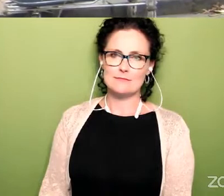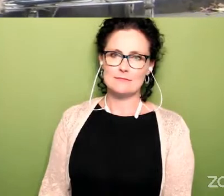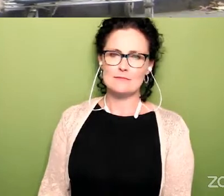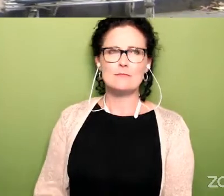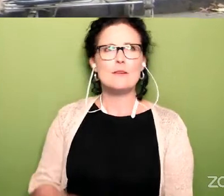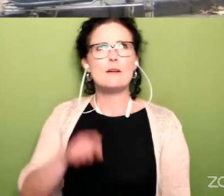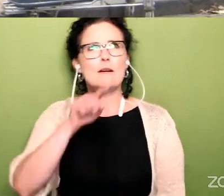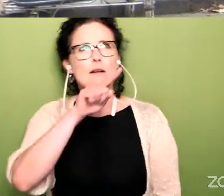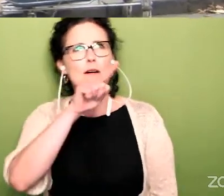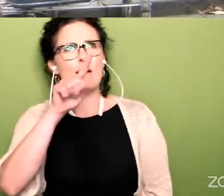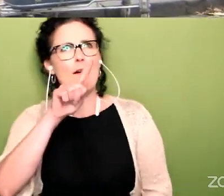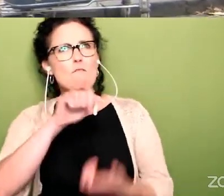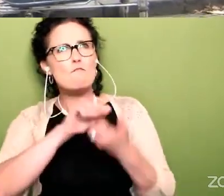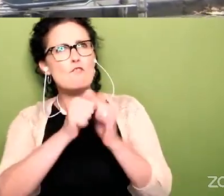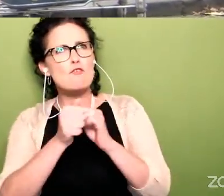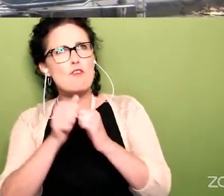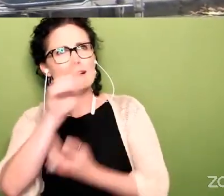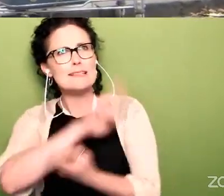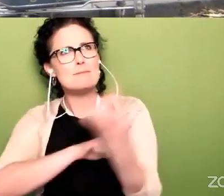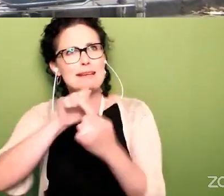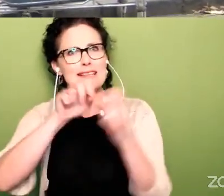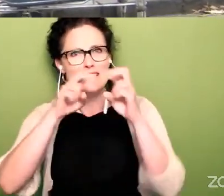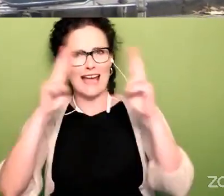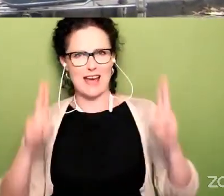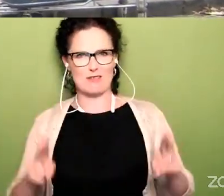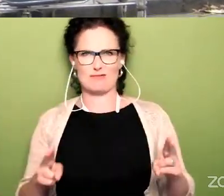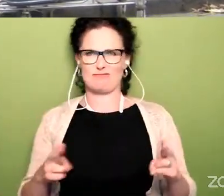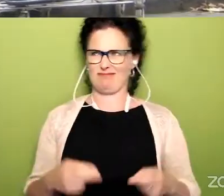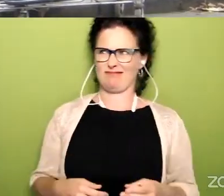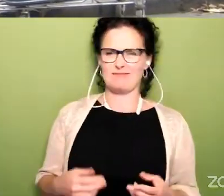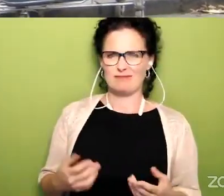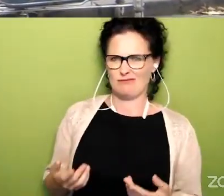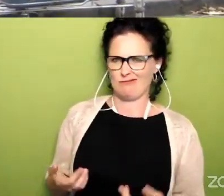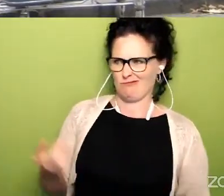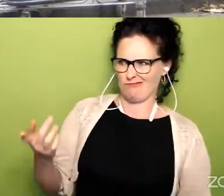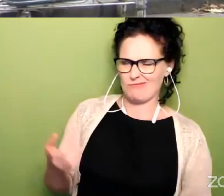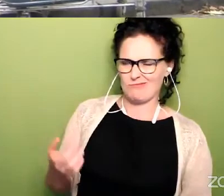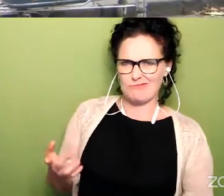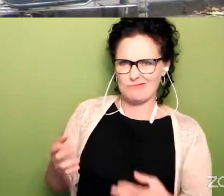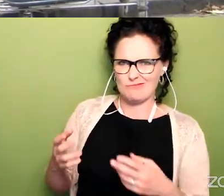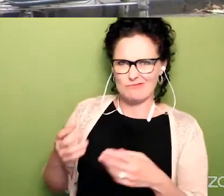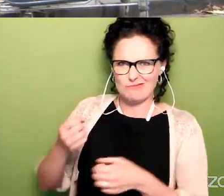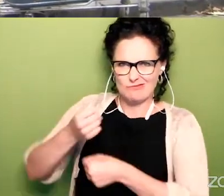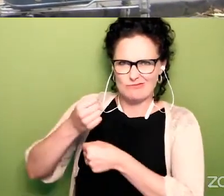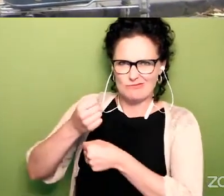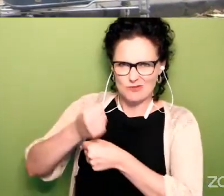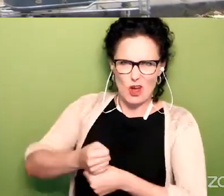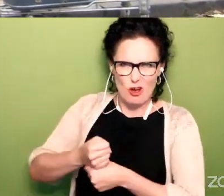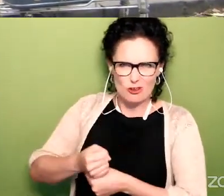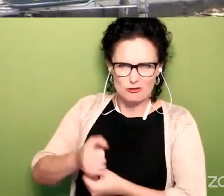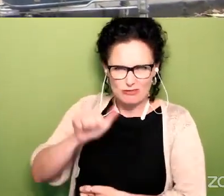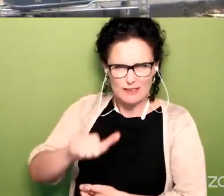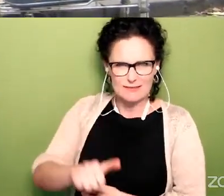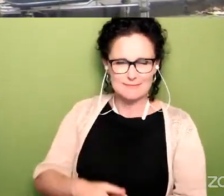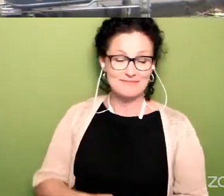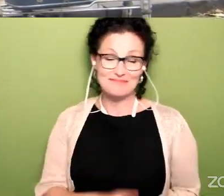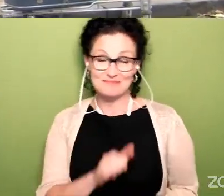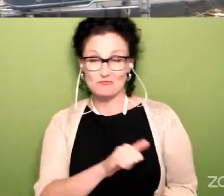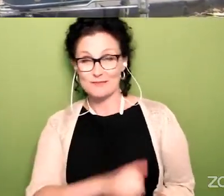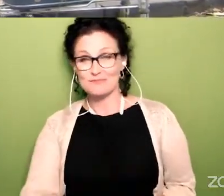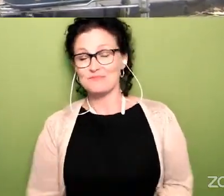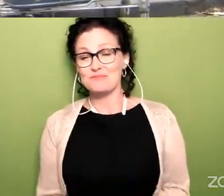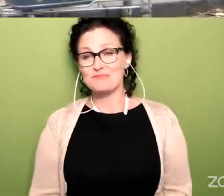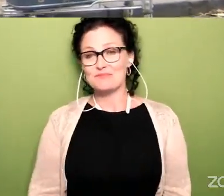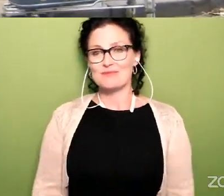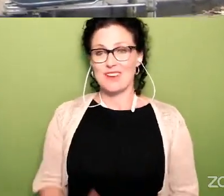in there. What? You're a lot pray all the time, then, you? That's what my dad says, that you're commanded by some prophet type to pray all the time. That